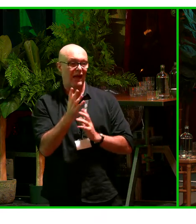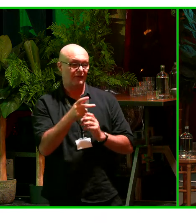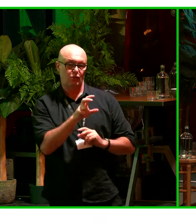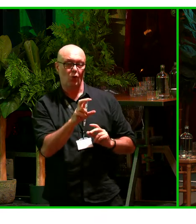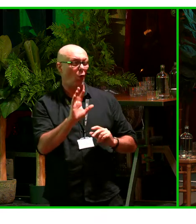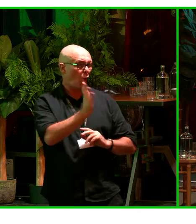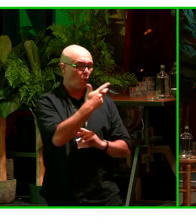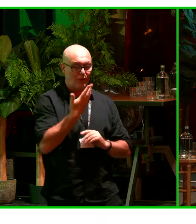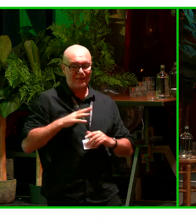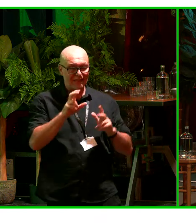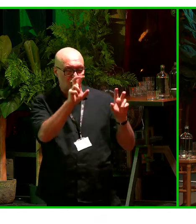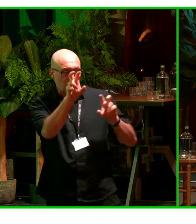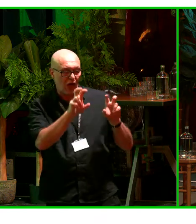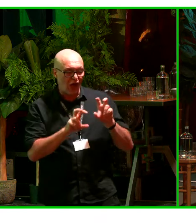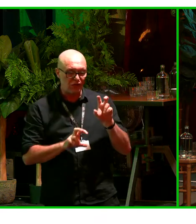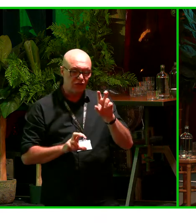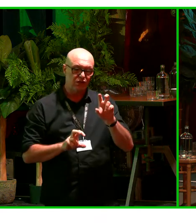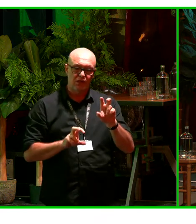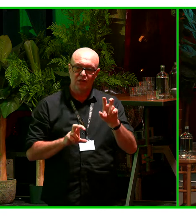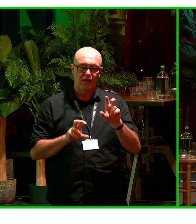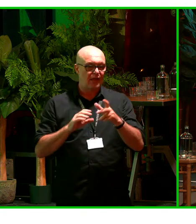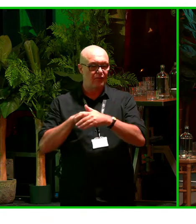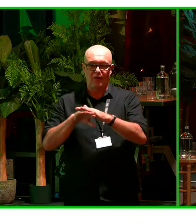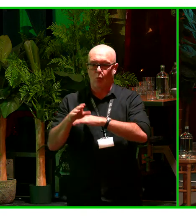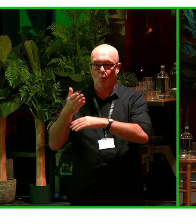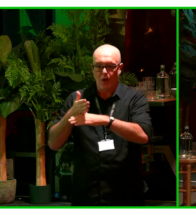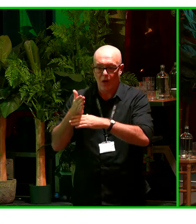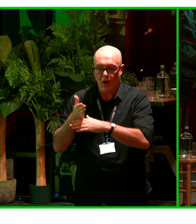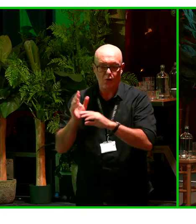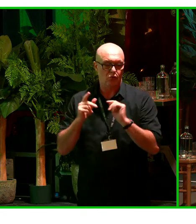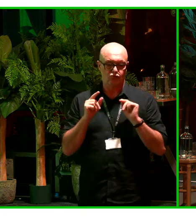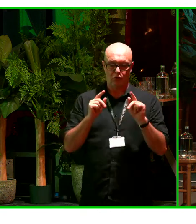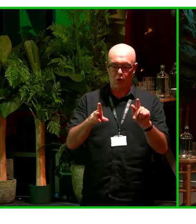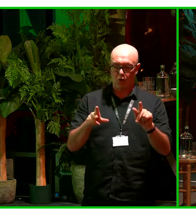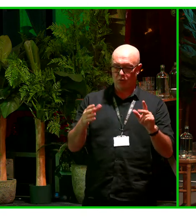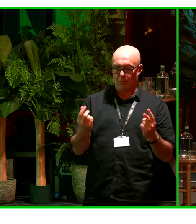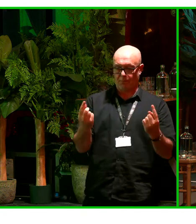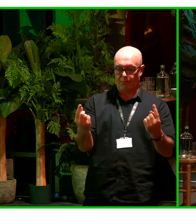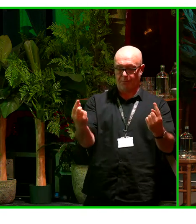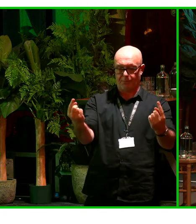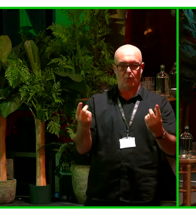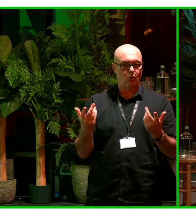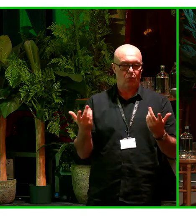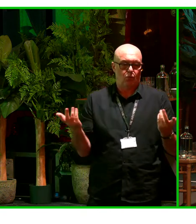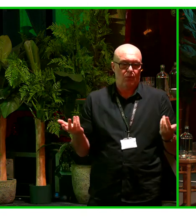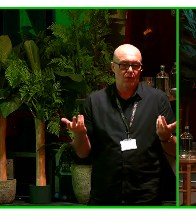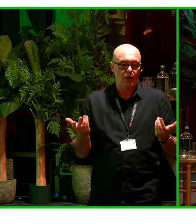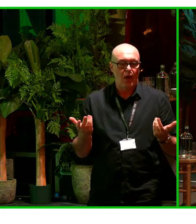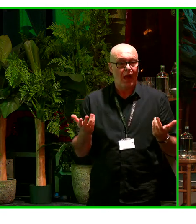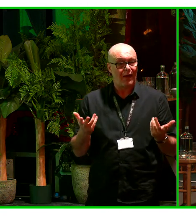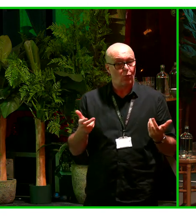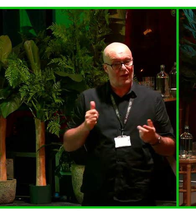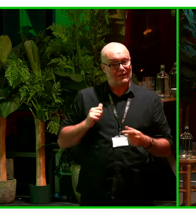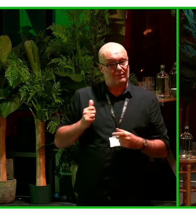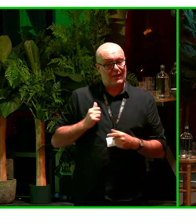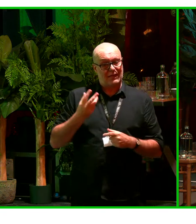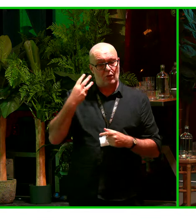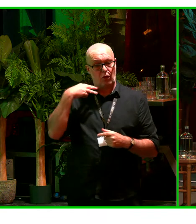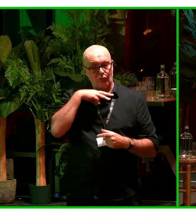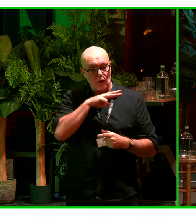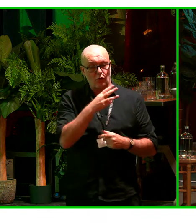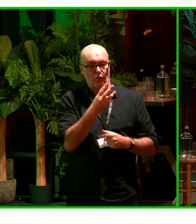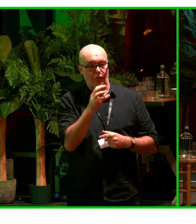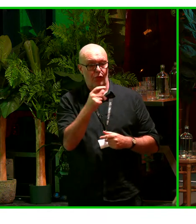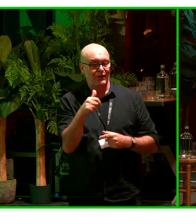or at home or en route as people are travelling around. And we're predicting about 330,000 heat pumps onto